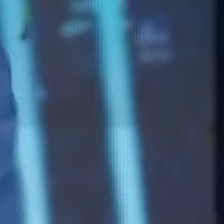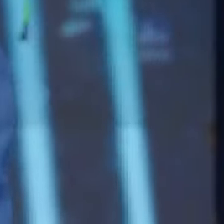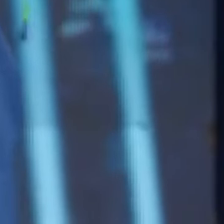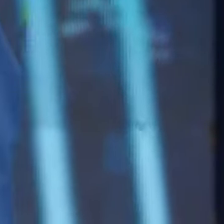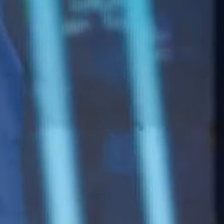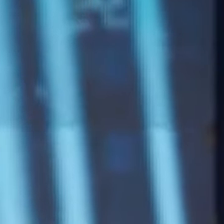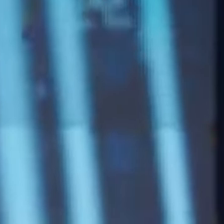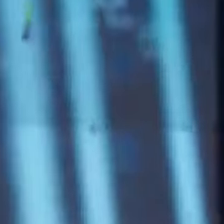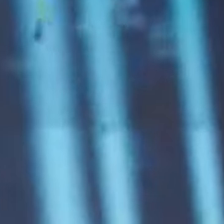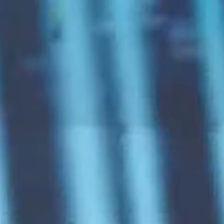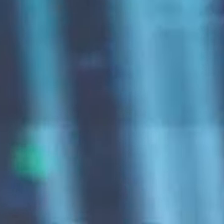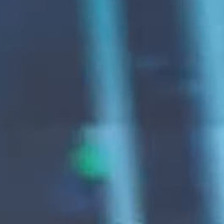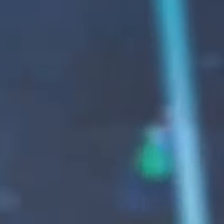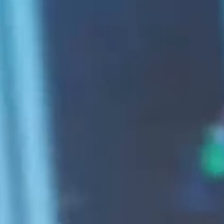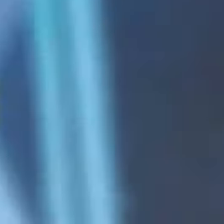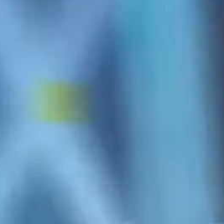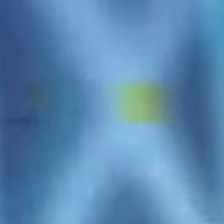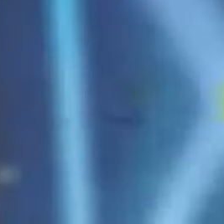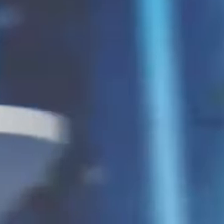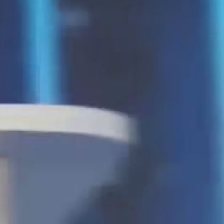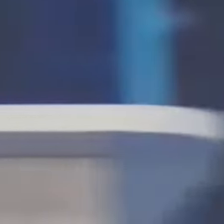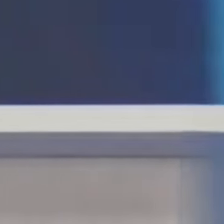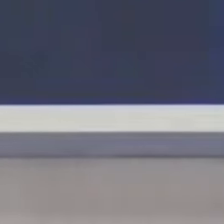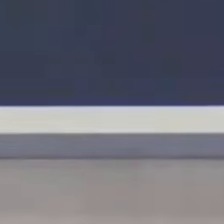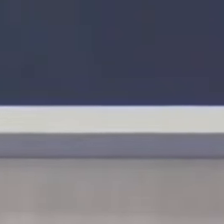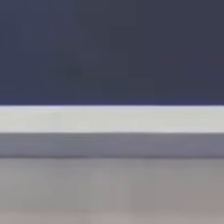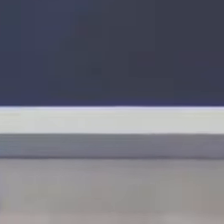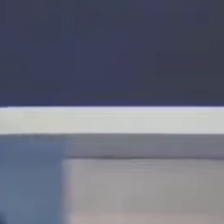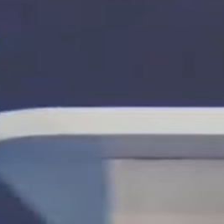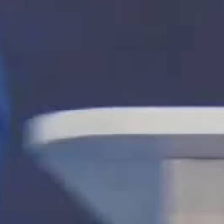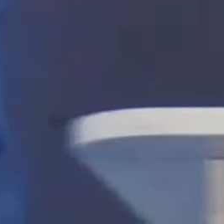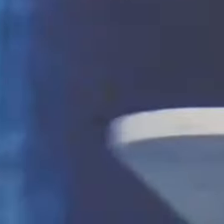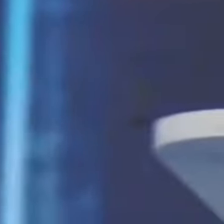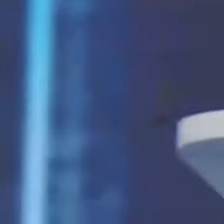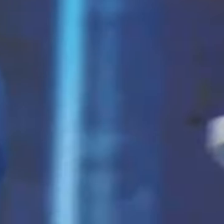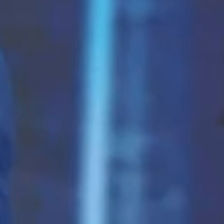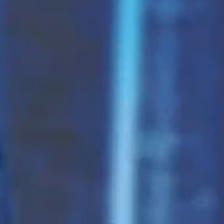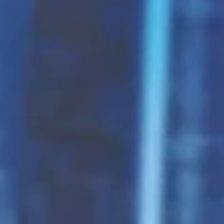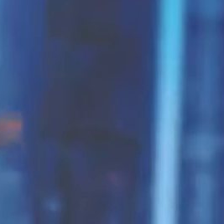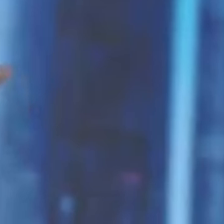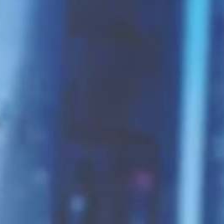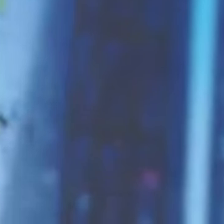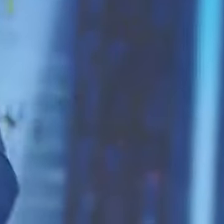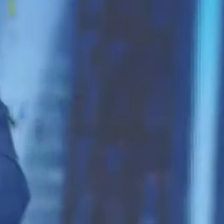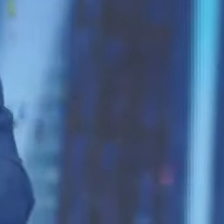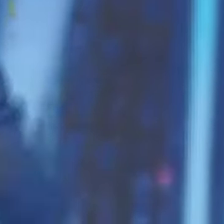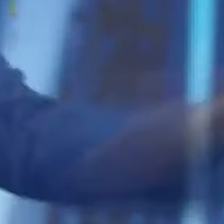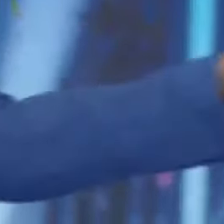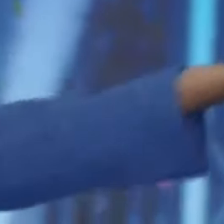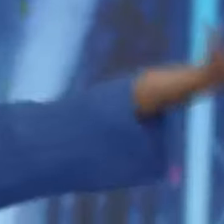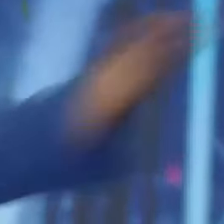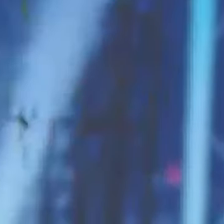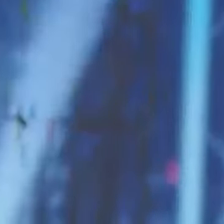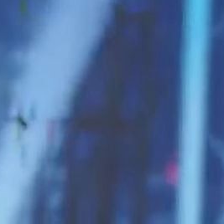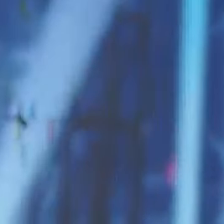your members. I mean the members of your body. I mean your feet. I mean your mouth. I mean your ears. I mean your eyes. I